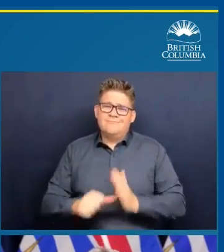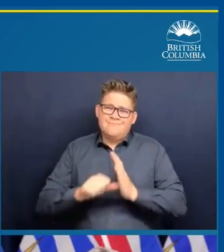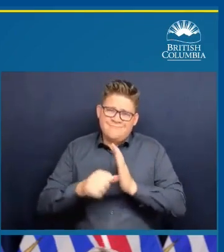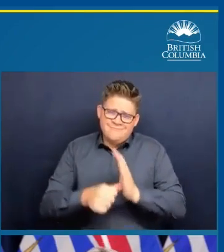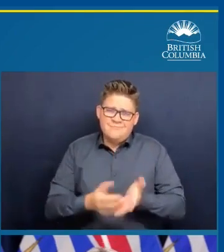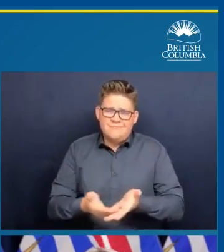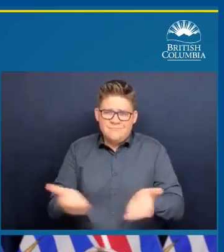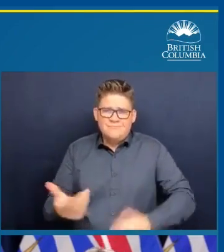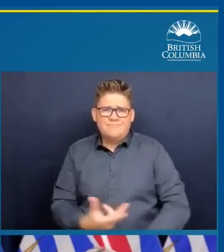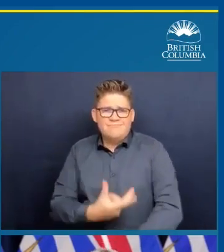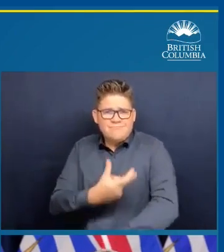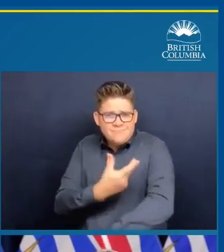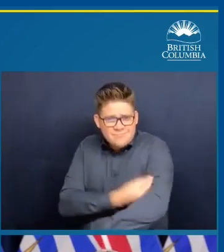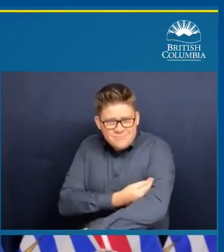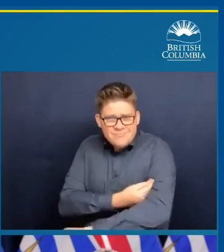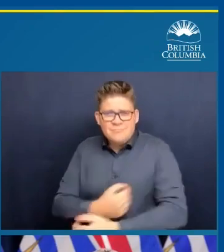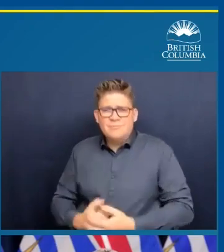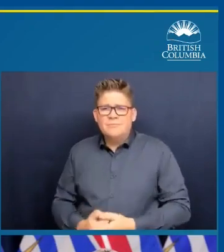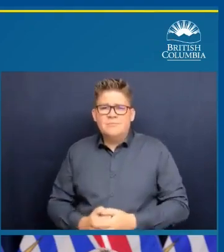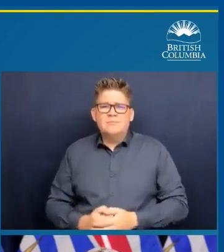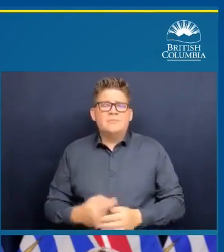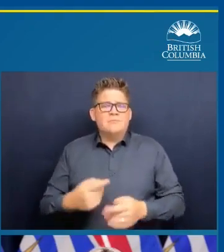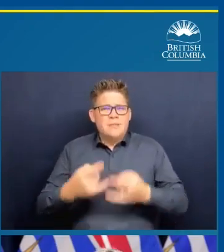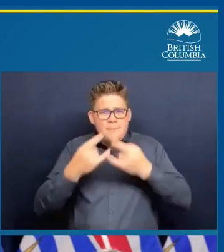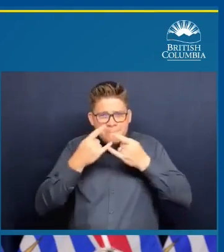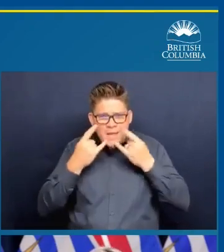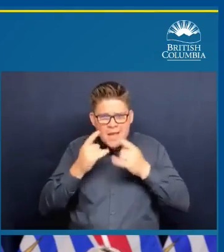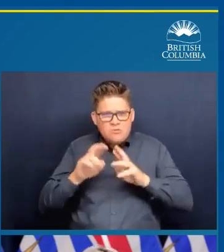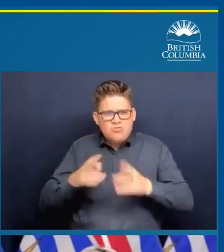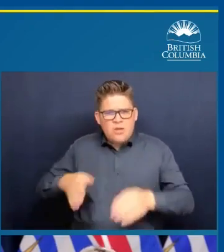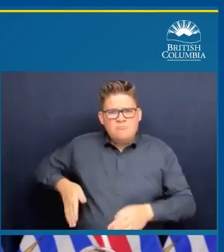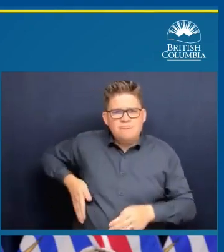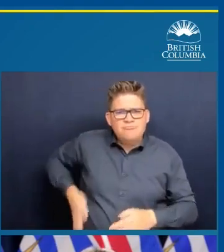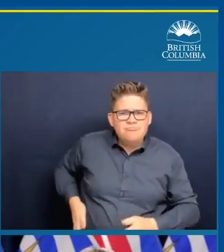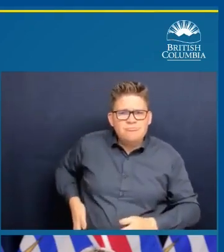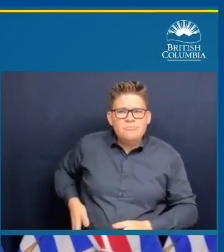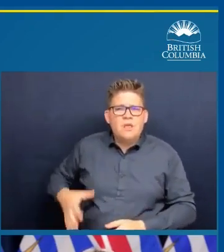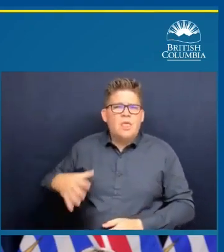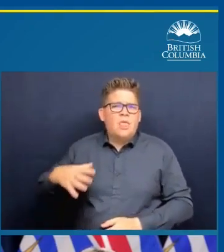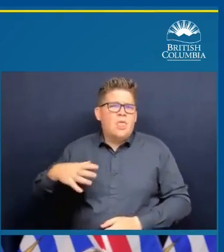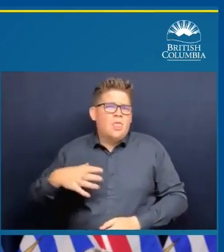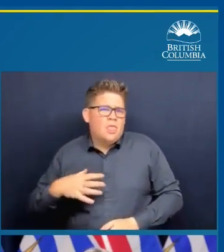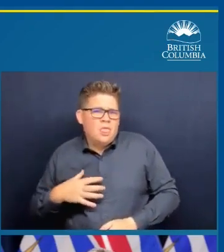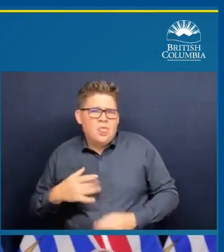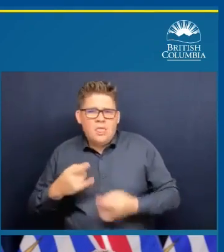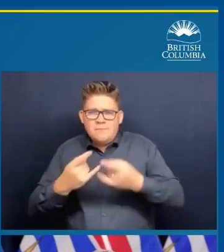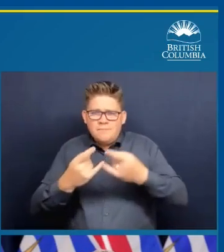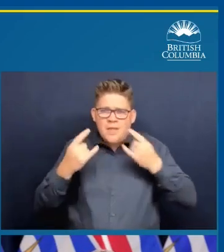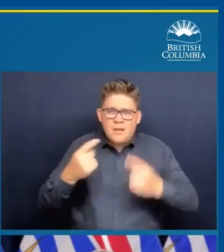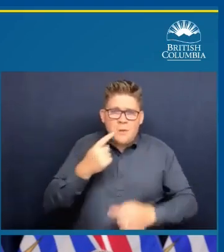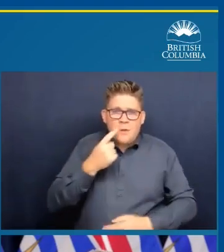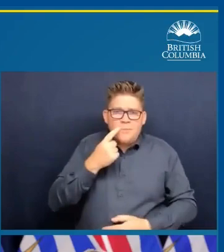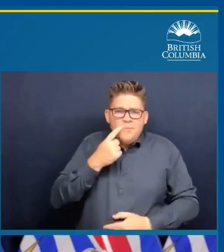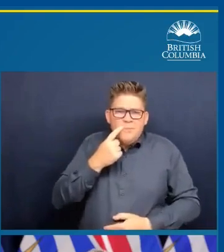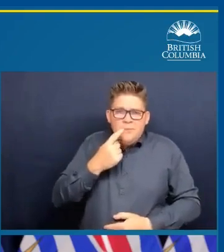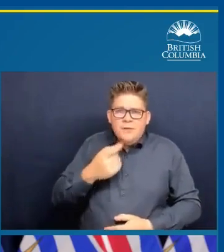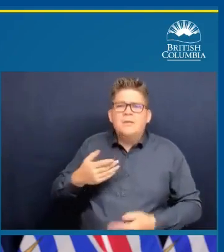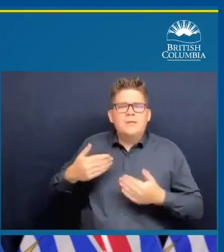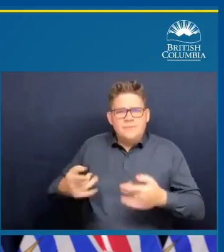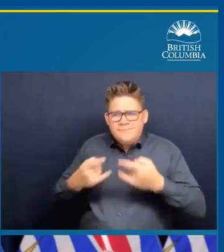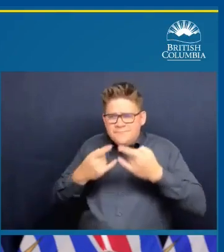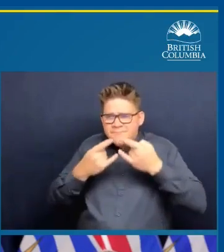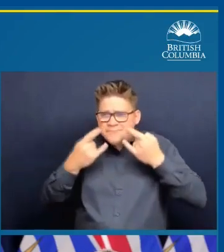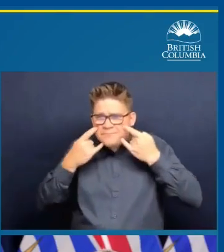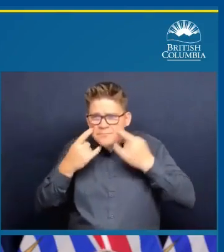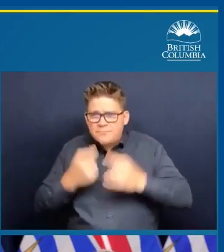settings, wearing it when you're not sure if you have the sniffles or not, doing that health check every day for yourself and your children, avoiding